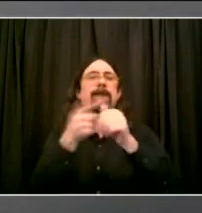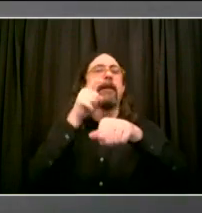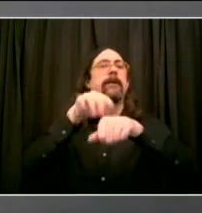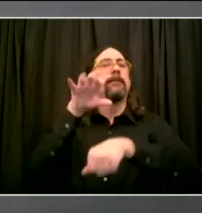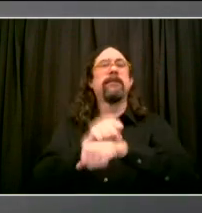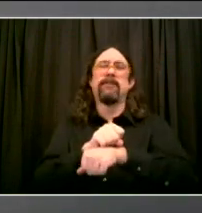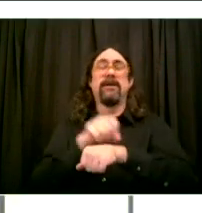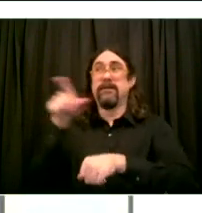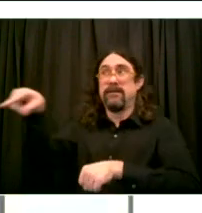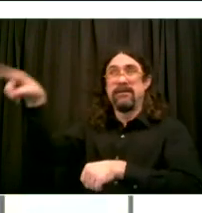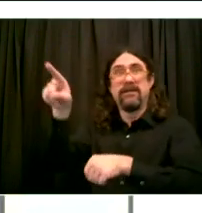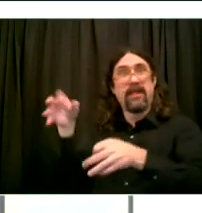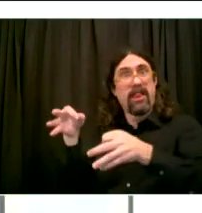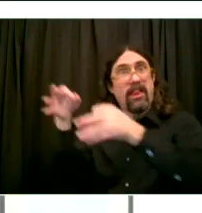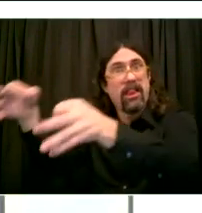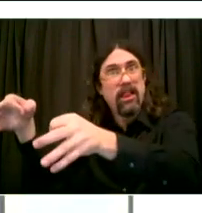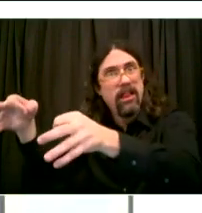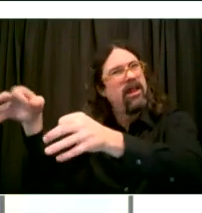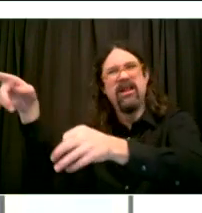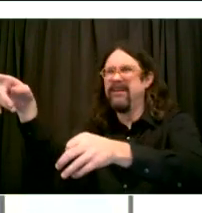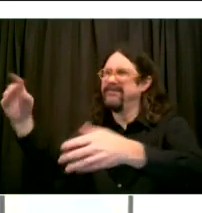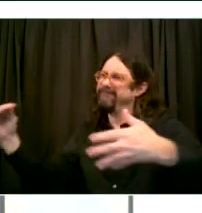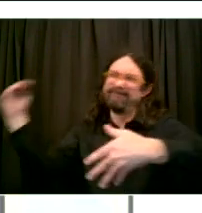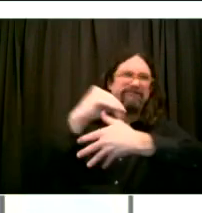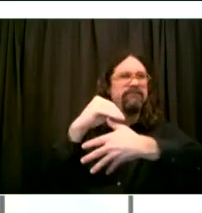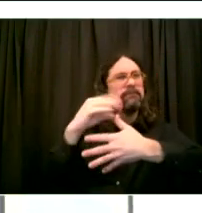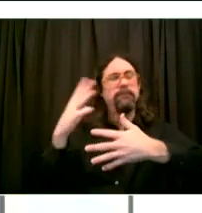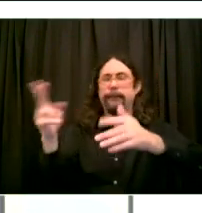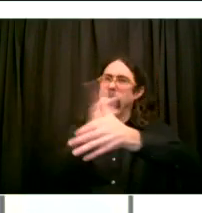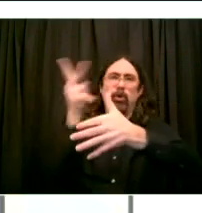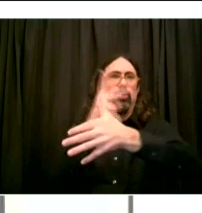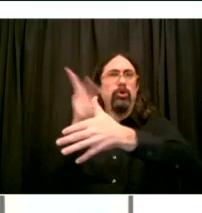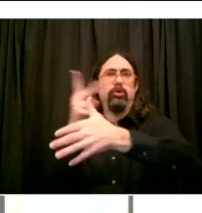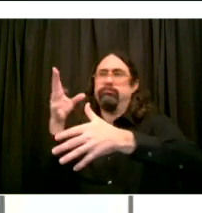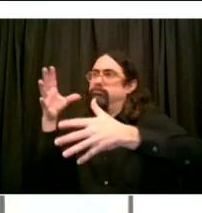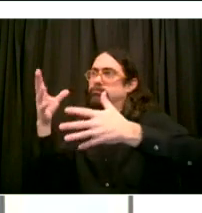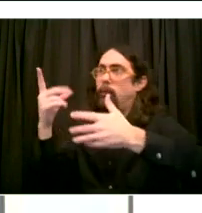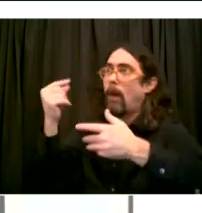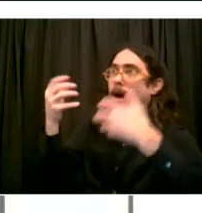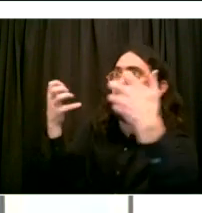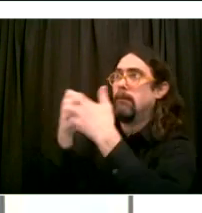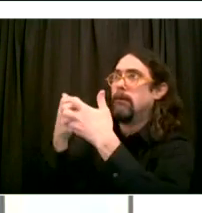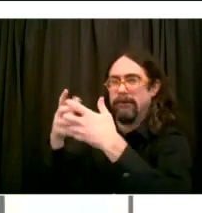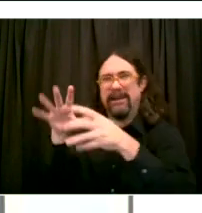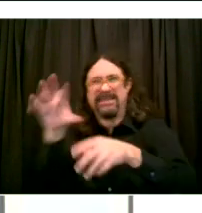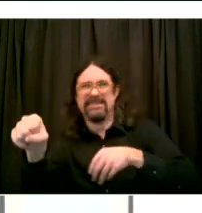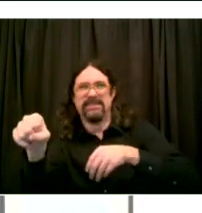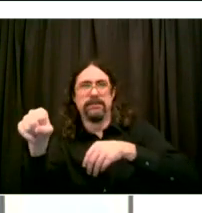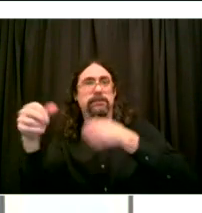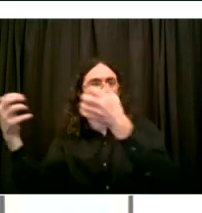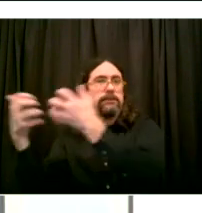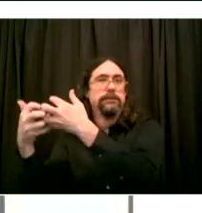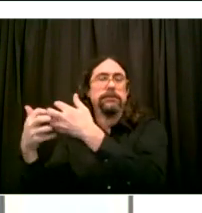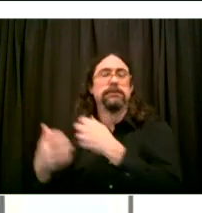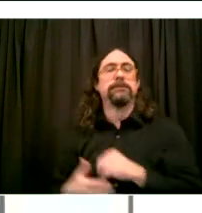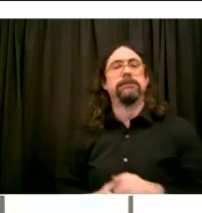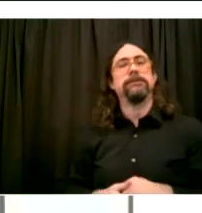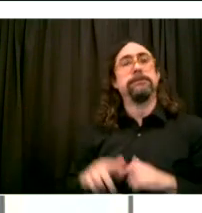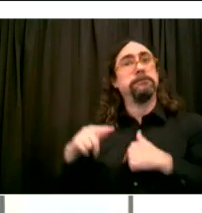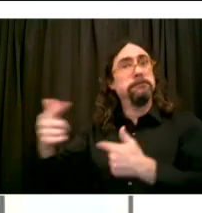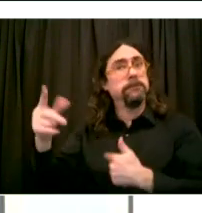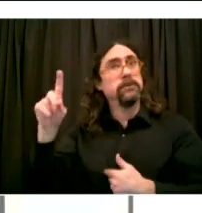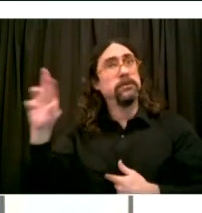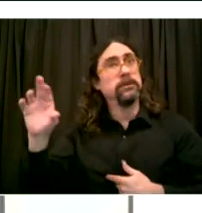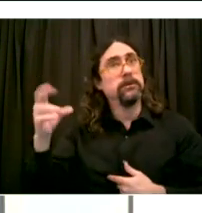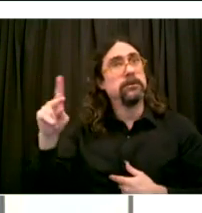Thank you, sir. Yes, it's the same protocol for health department sites as well with respect to rescheduling.